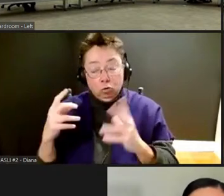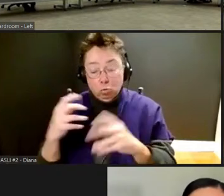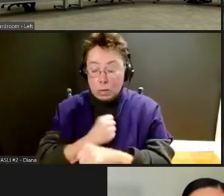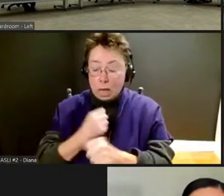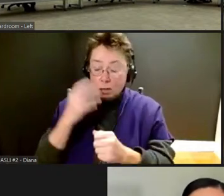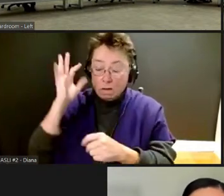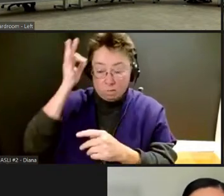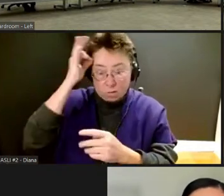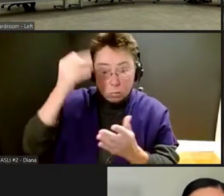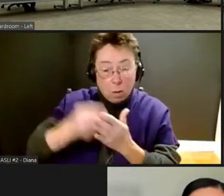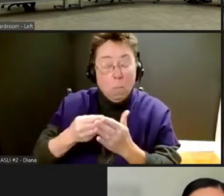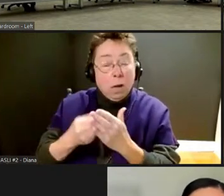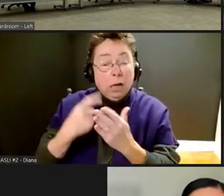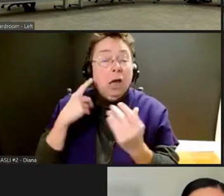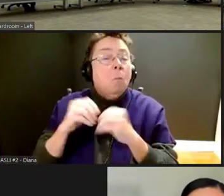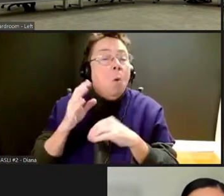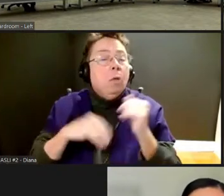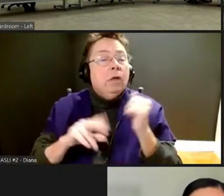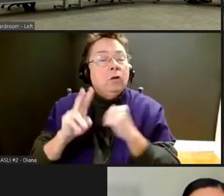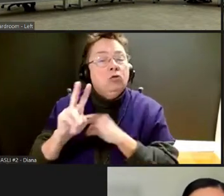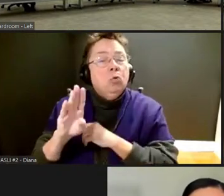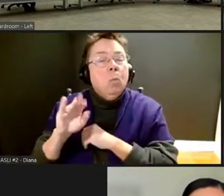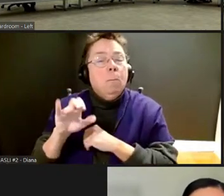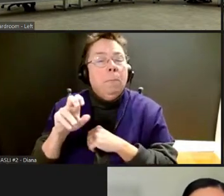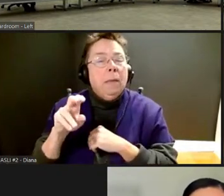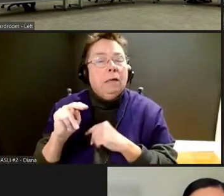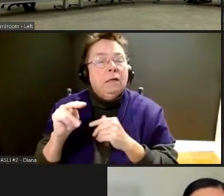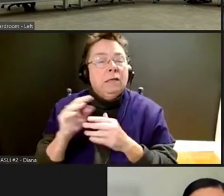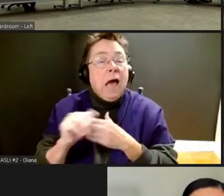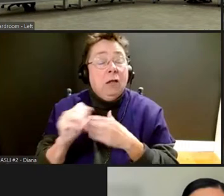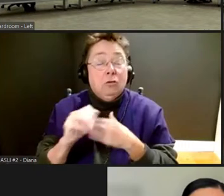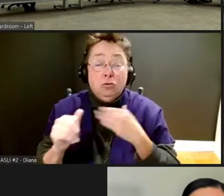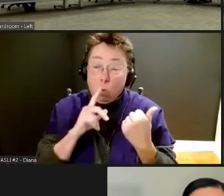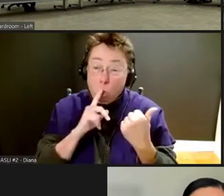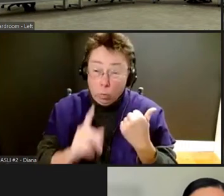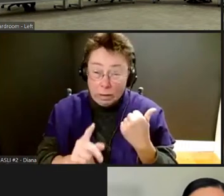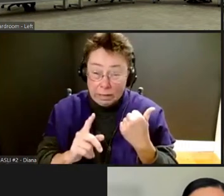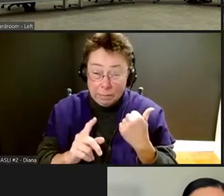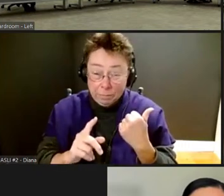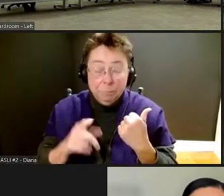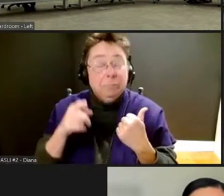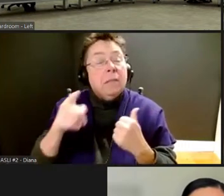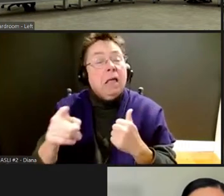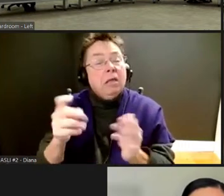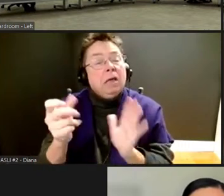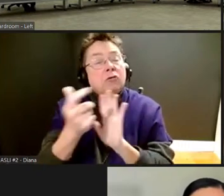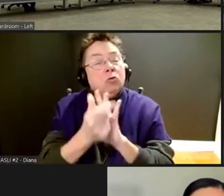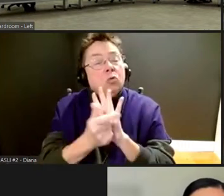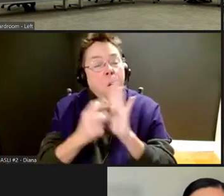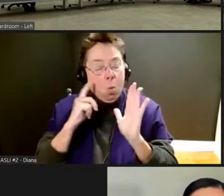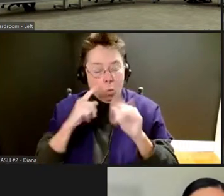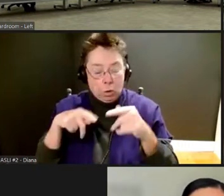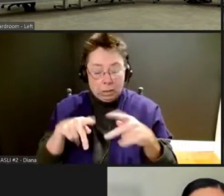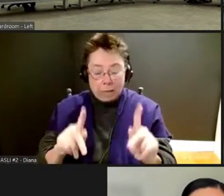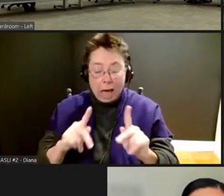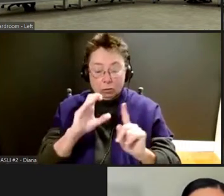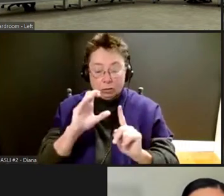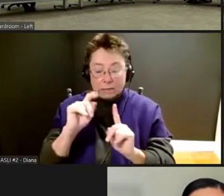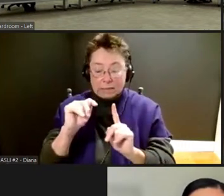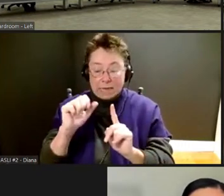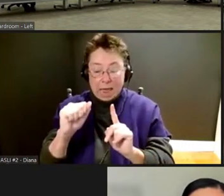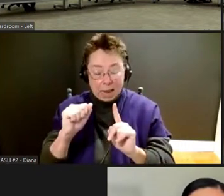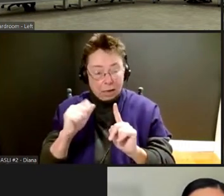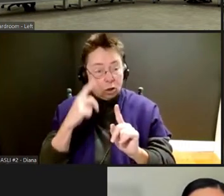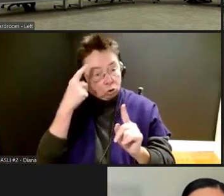of over $2 billion. Simply expressed, this ordinance would authorize CTA to enter into an